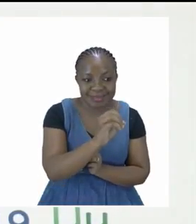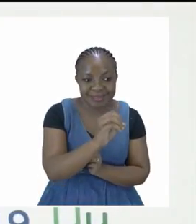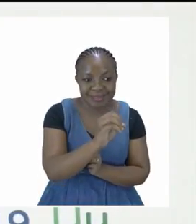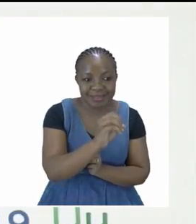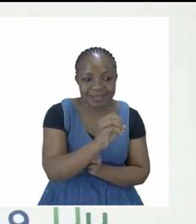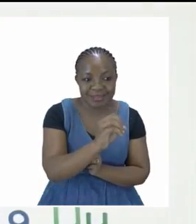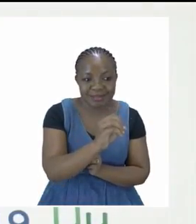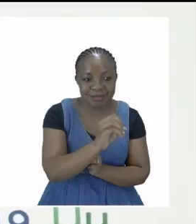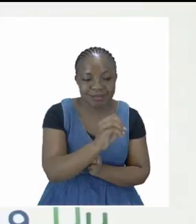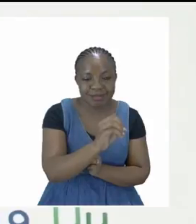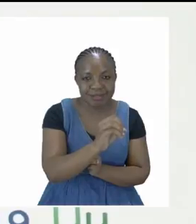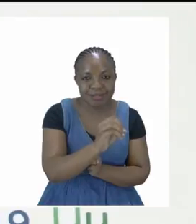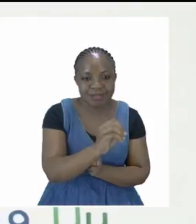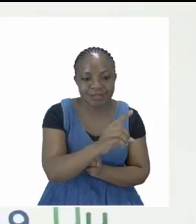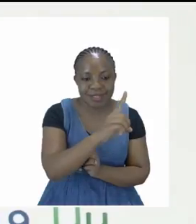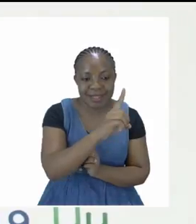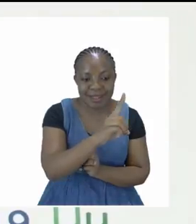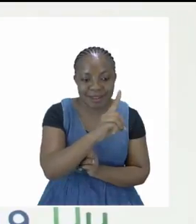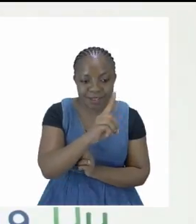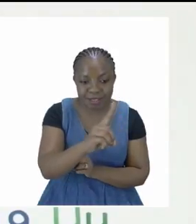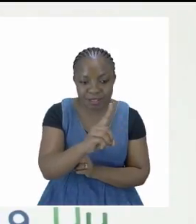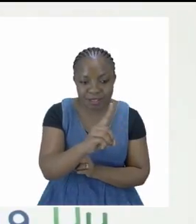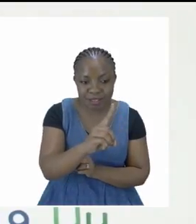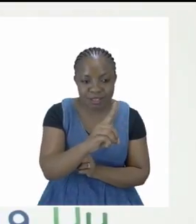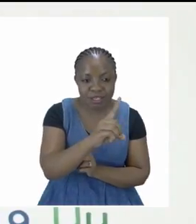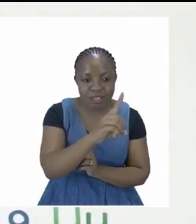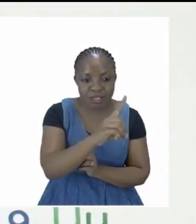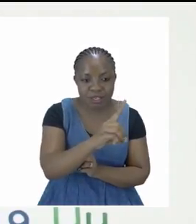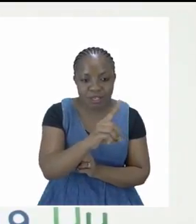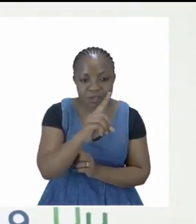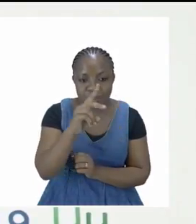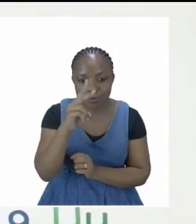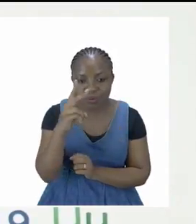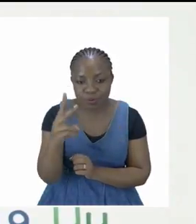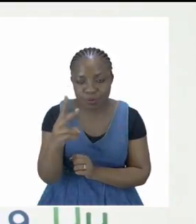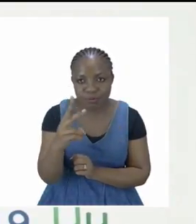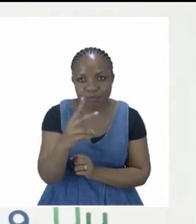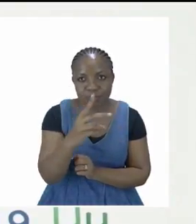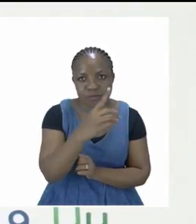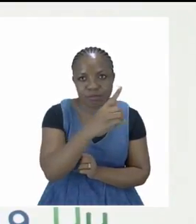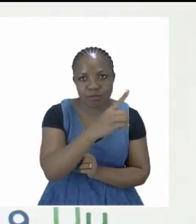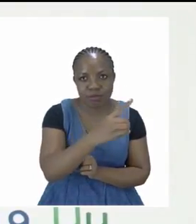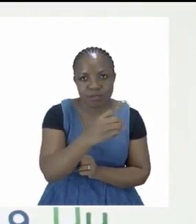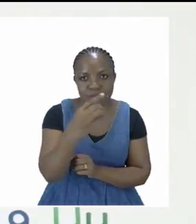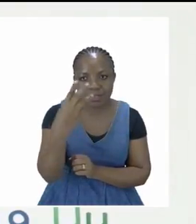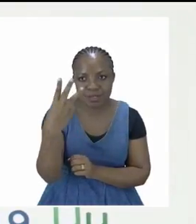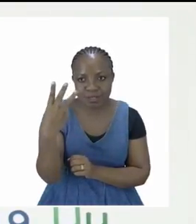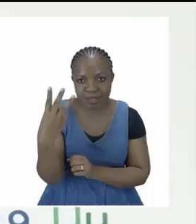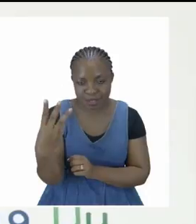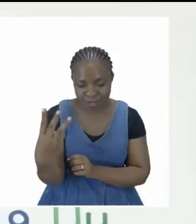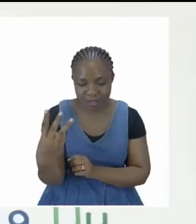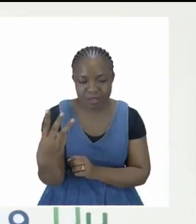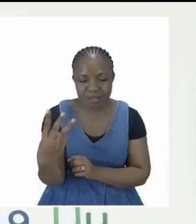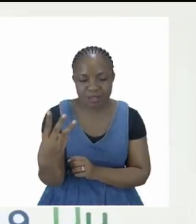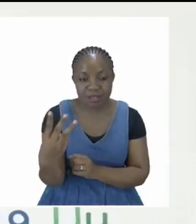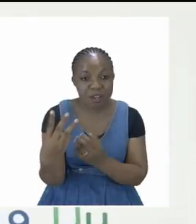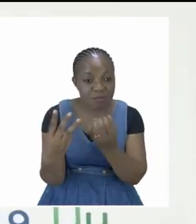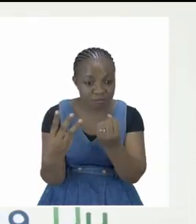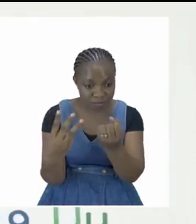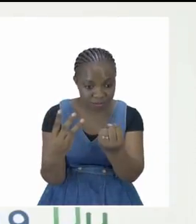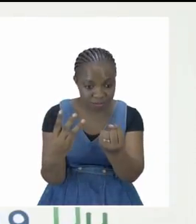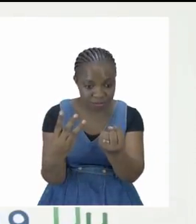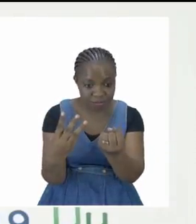go 11, 12, 13. So we had